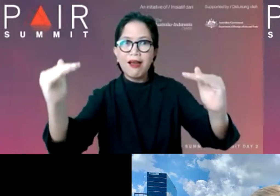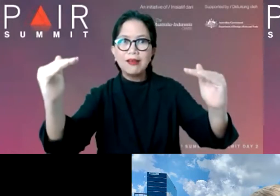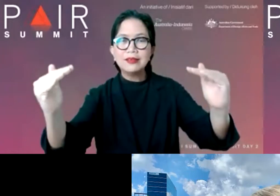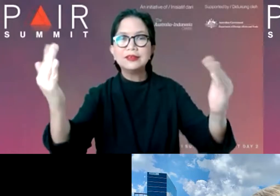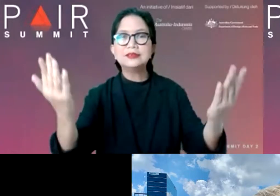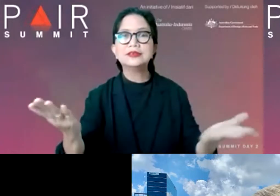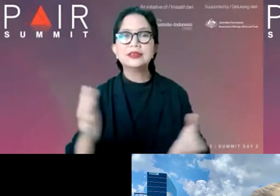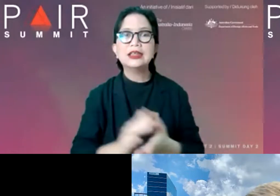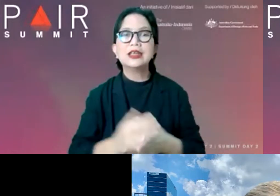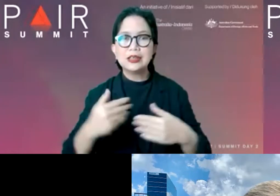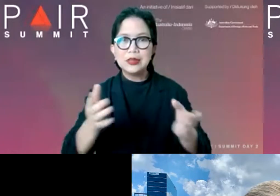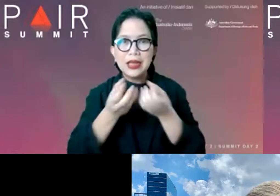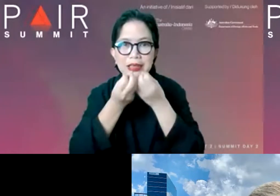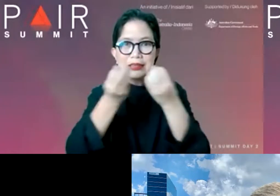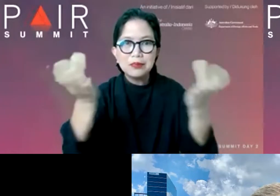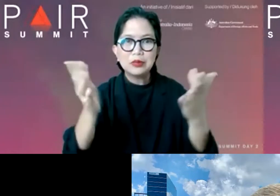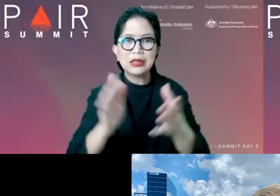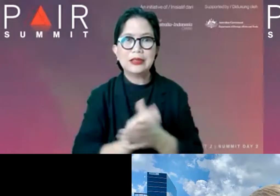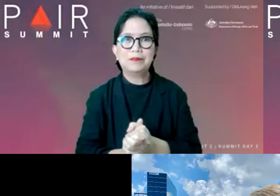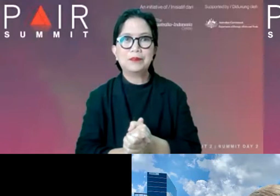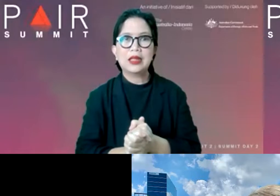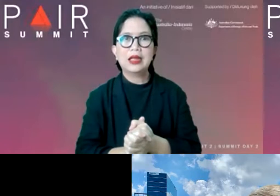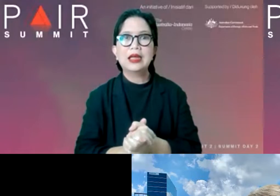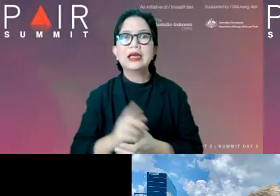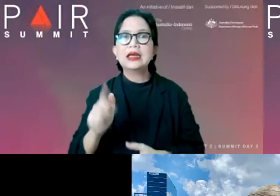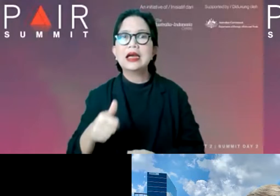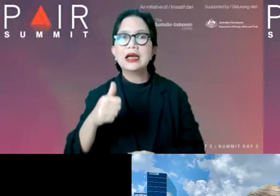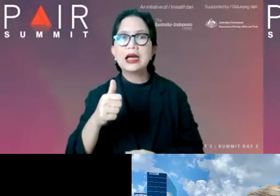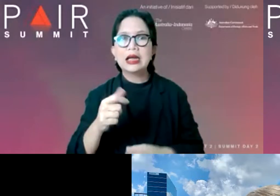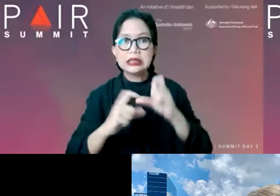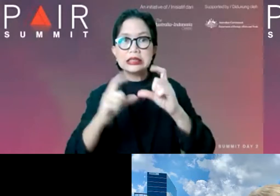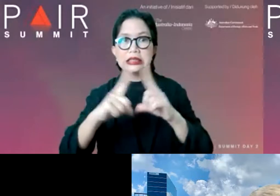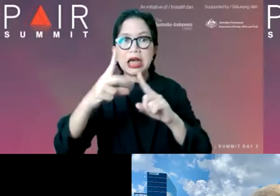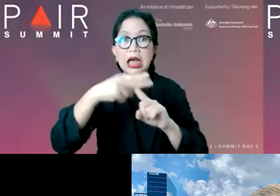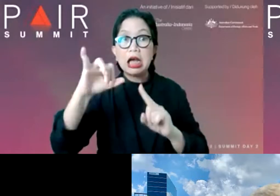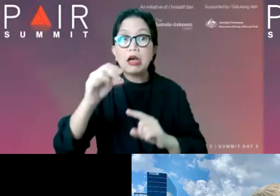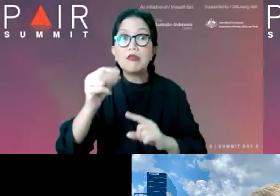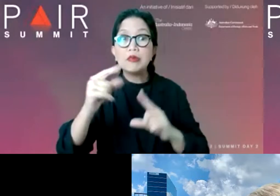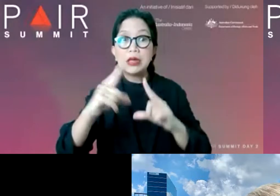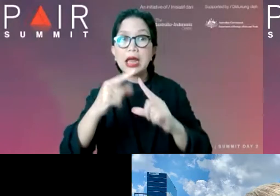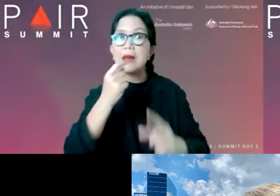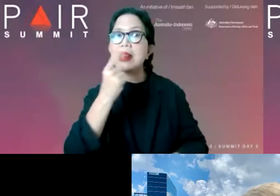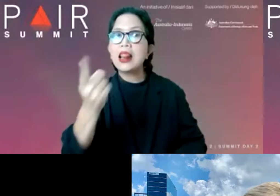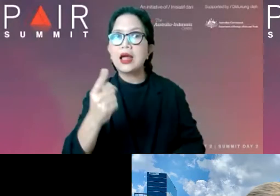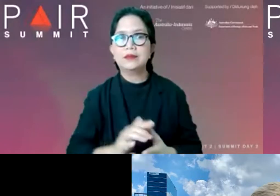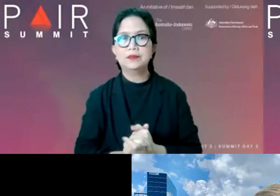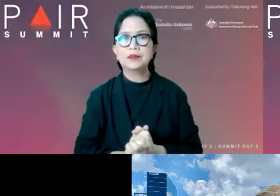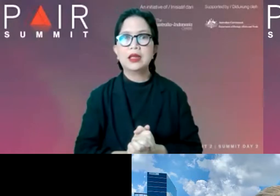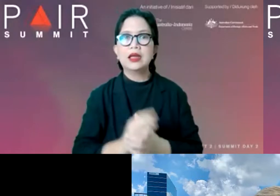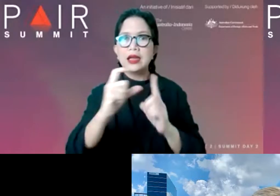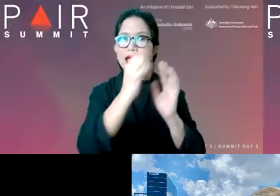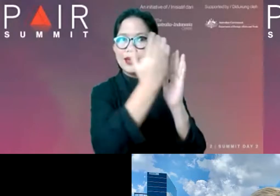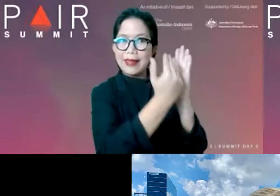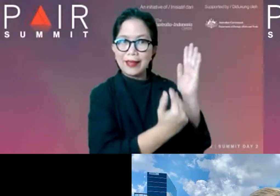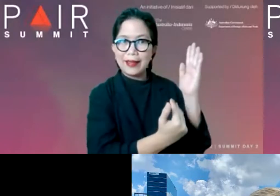interesting that there was the unreliable data, the fragmented systems, and the duplication